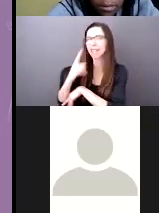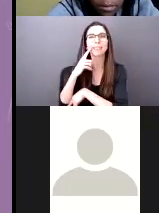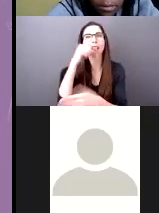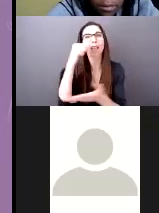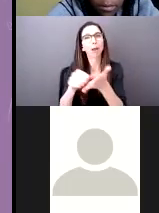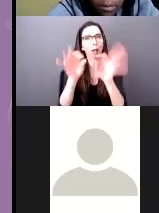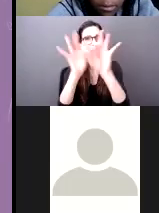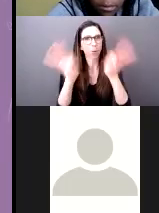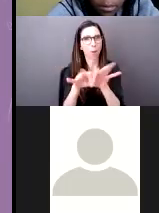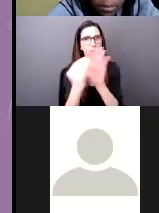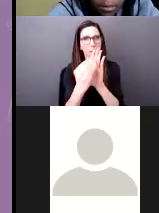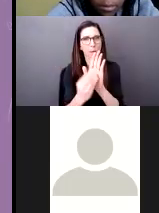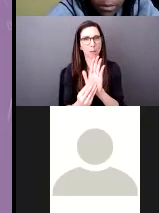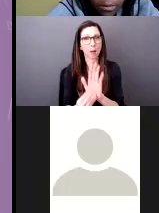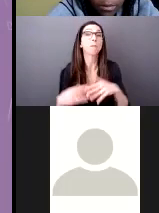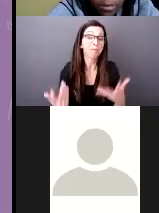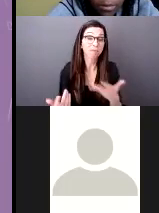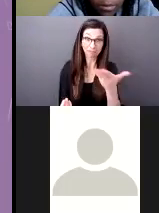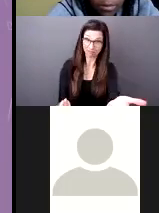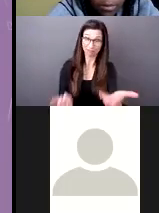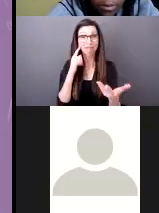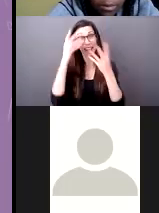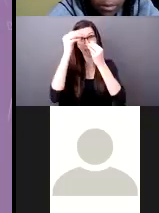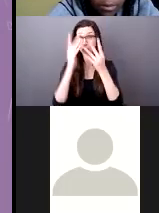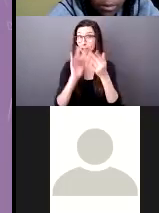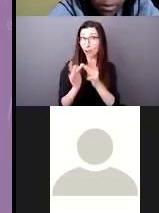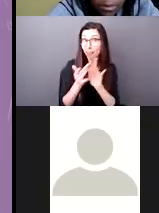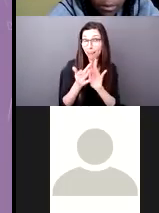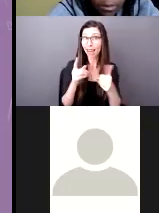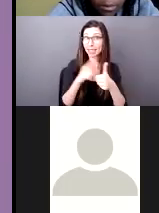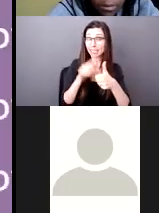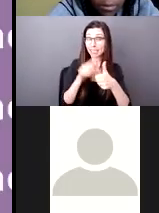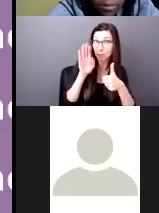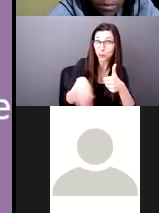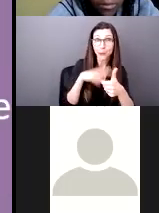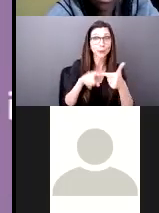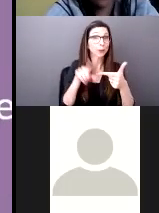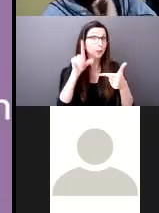And of course, we're on social media, so you can find us on Facebook, Twitter, and Instagram.